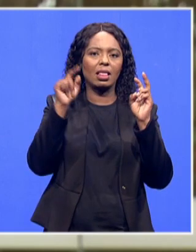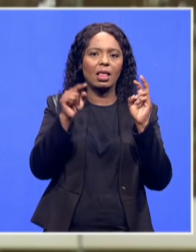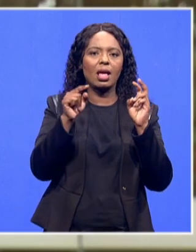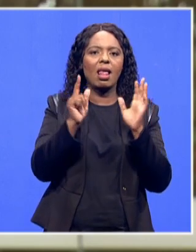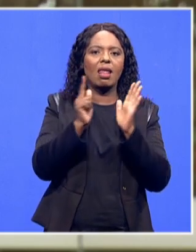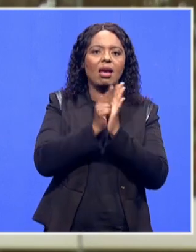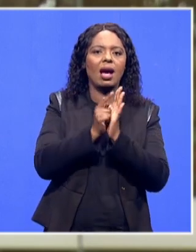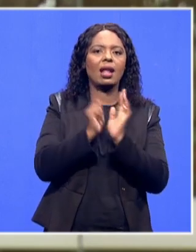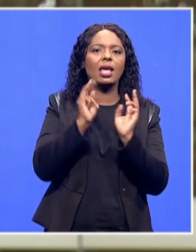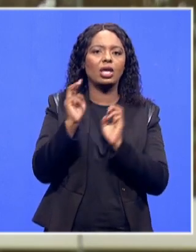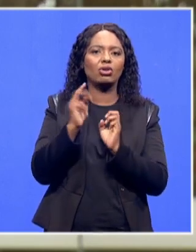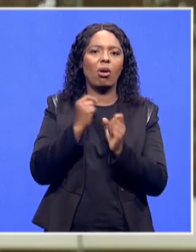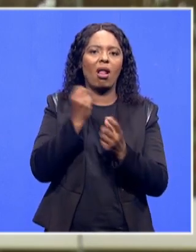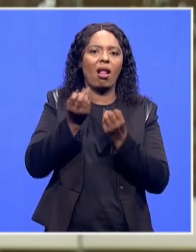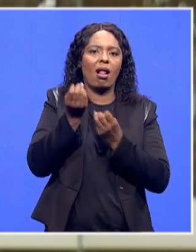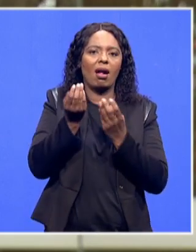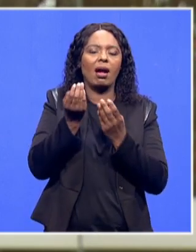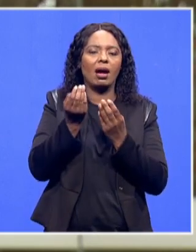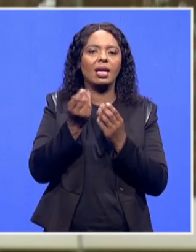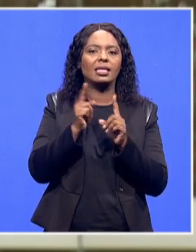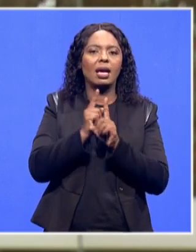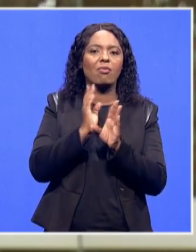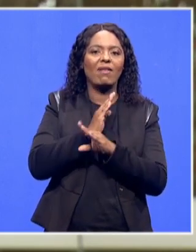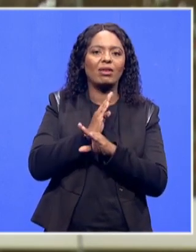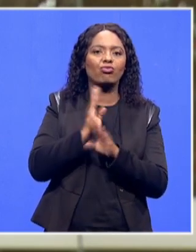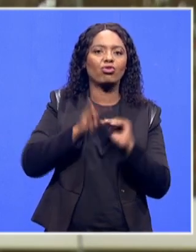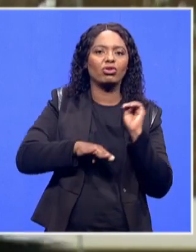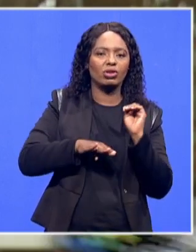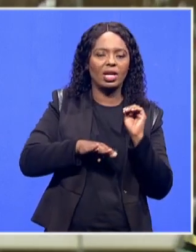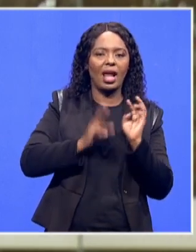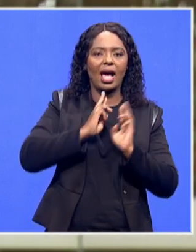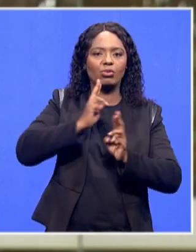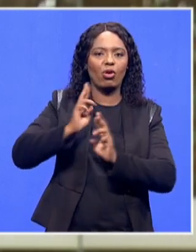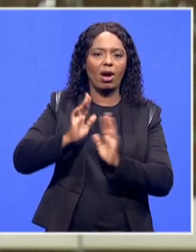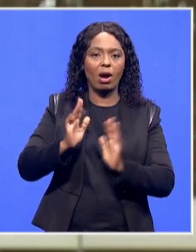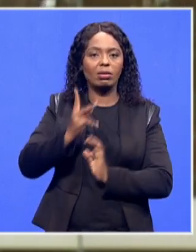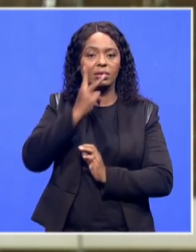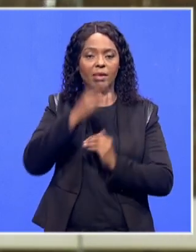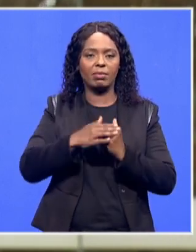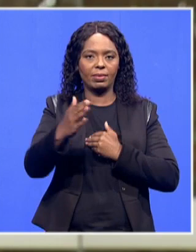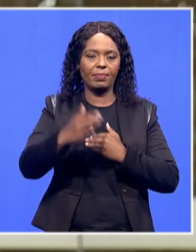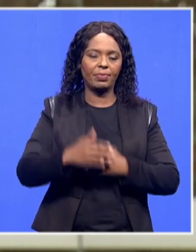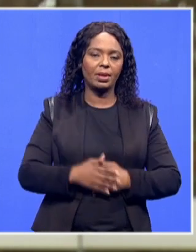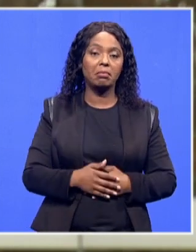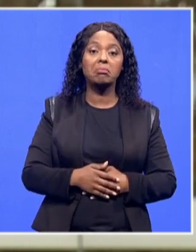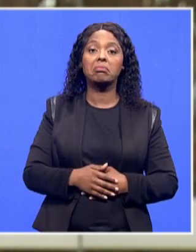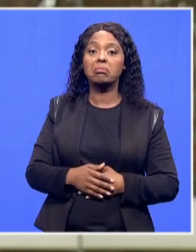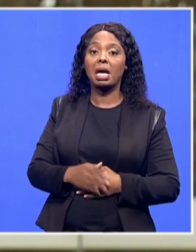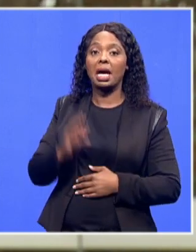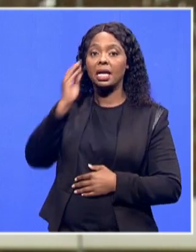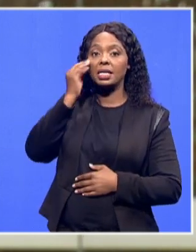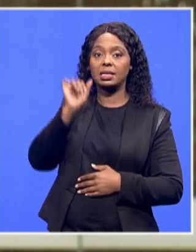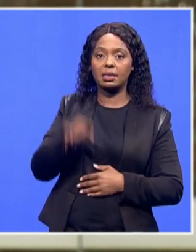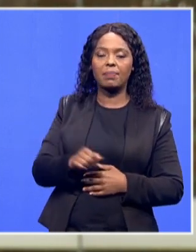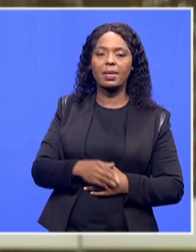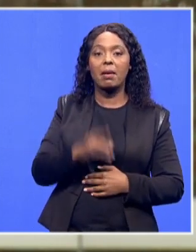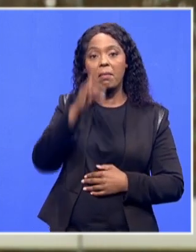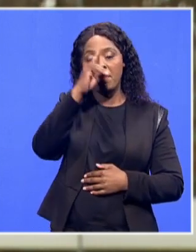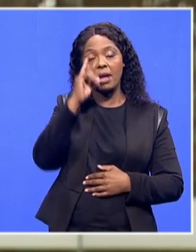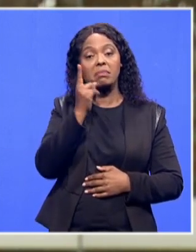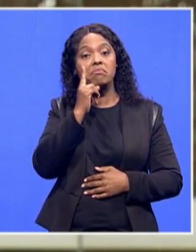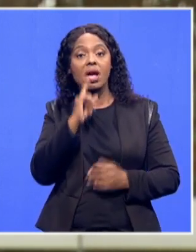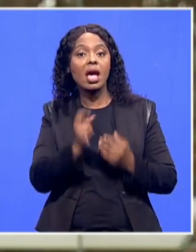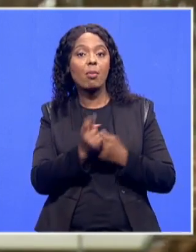the private prosecution will respond to those issues. Be a very interesting one, and we're going to be looking closely in March what happens.